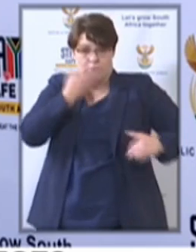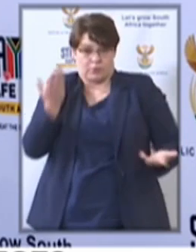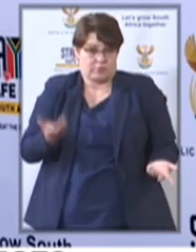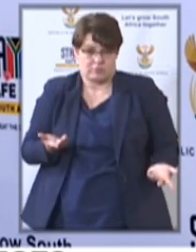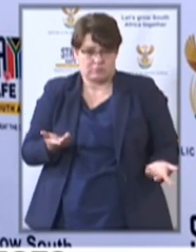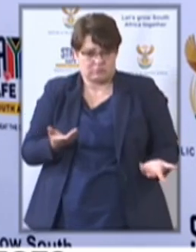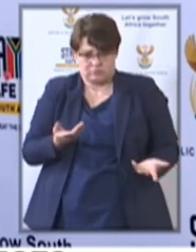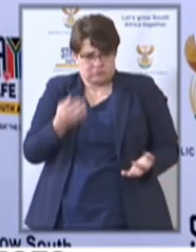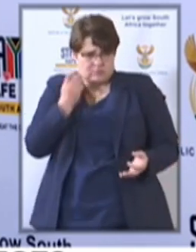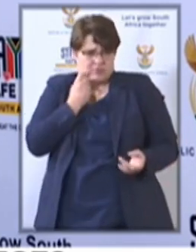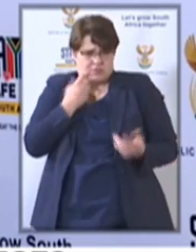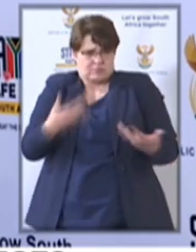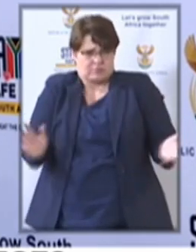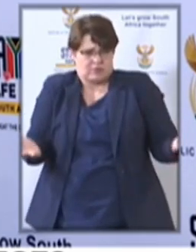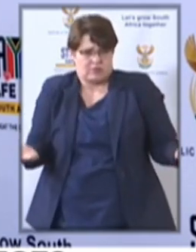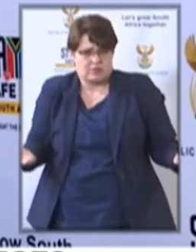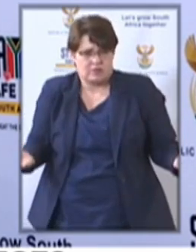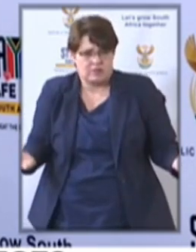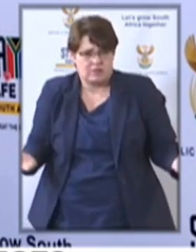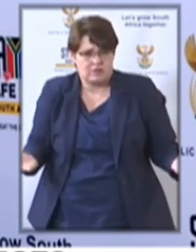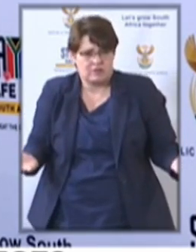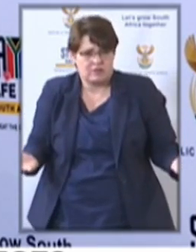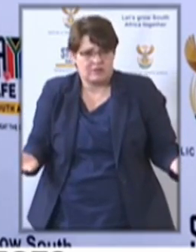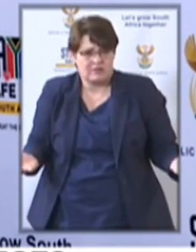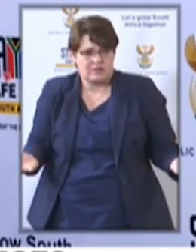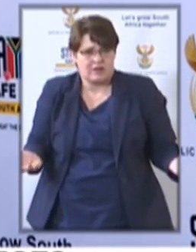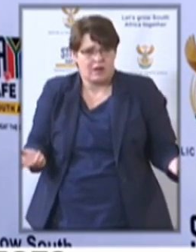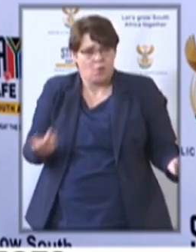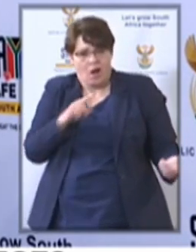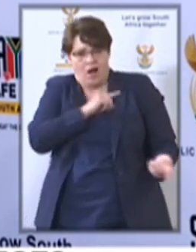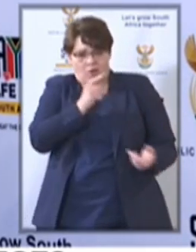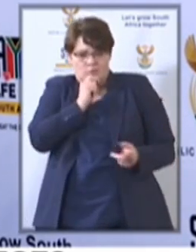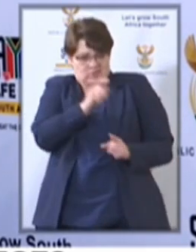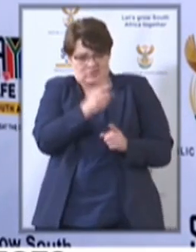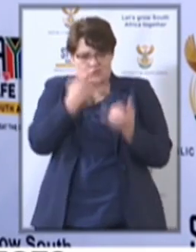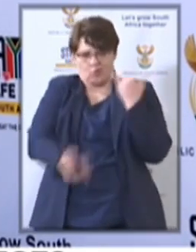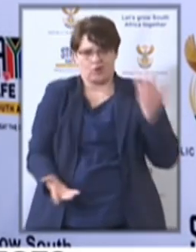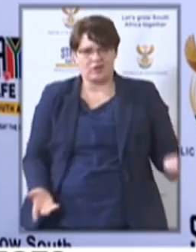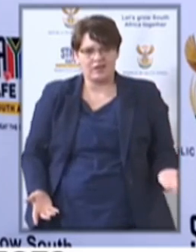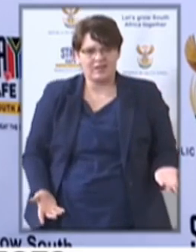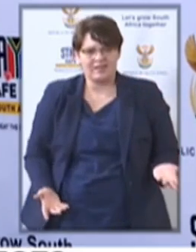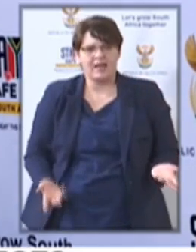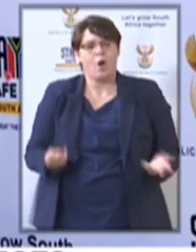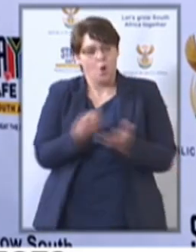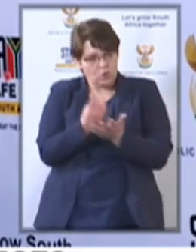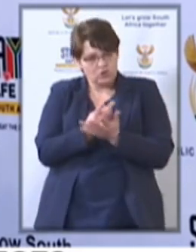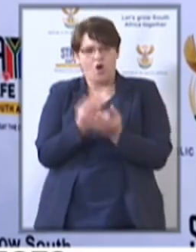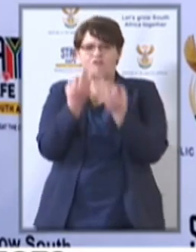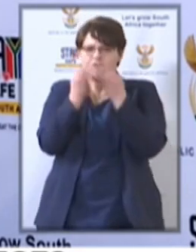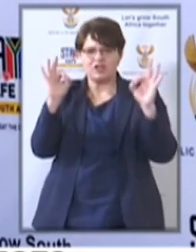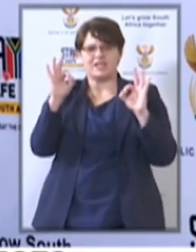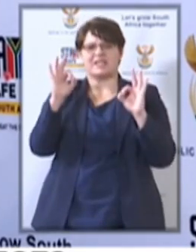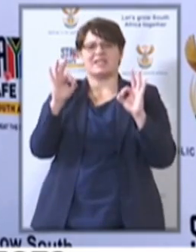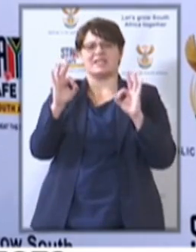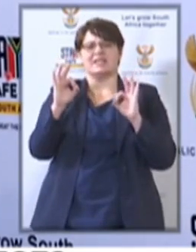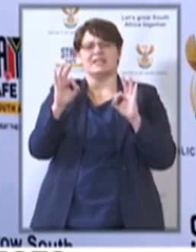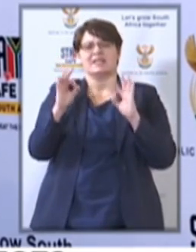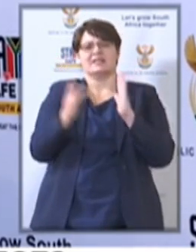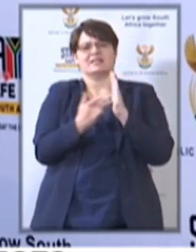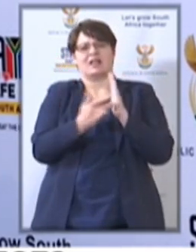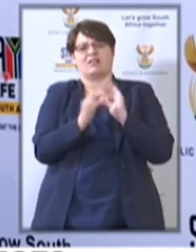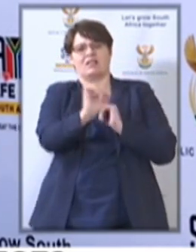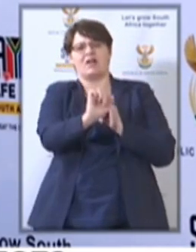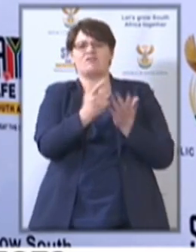that. It's as simple as that. We've also made free digital content available to specifically